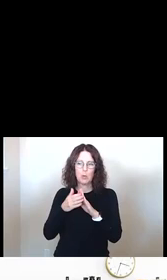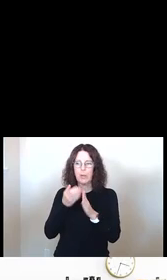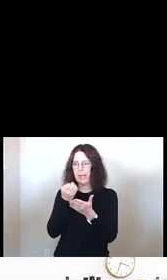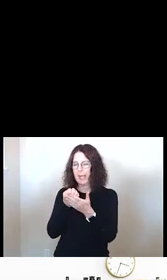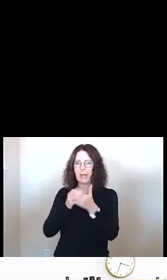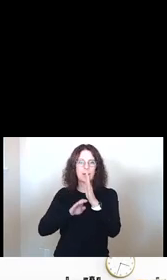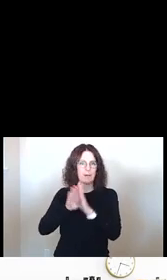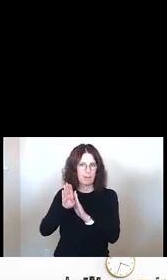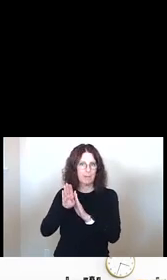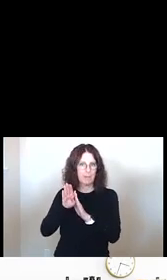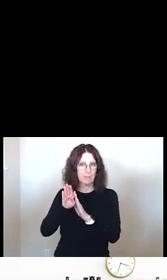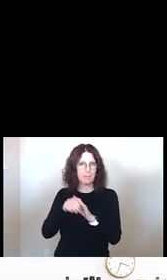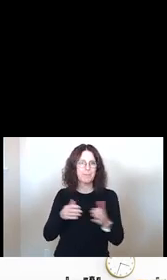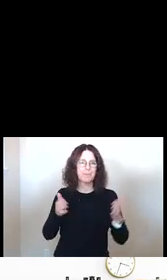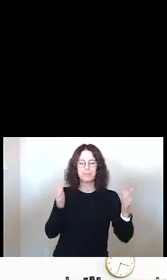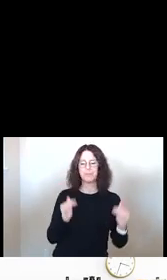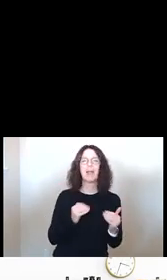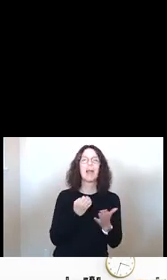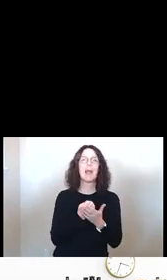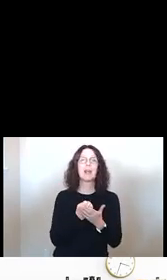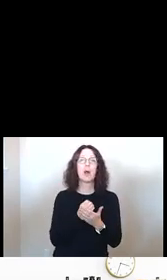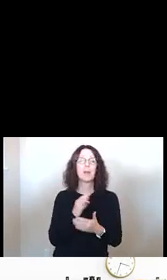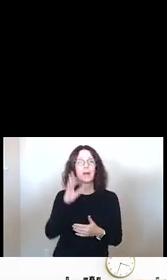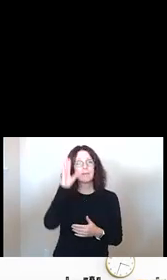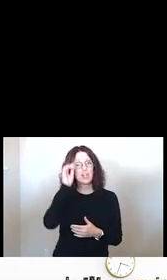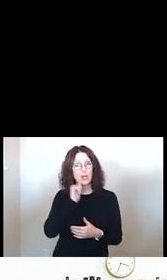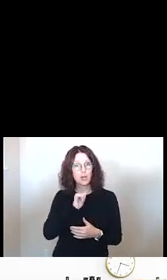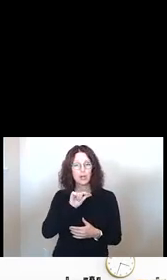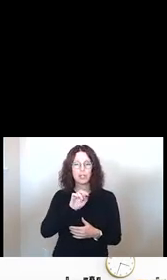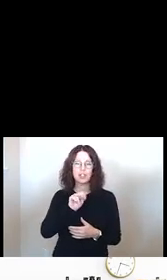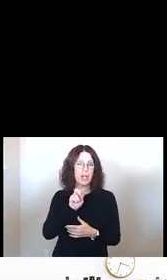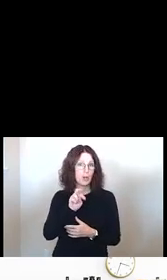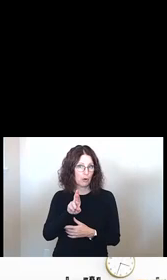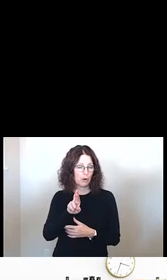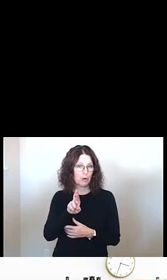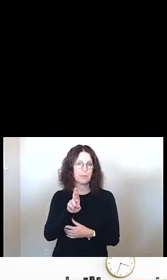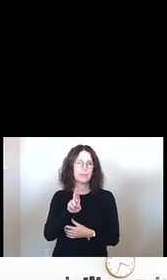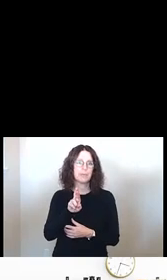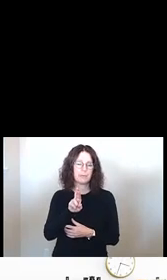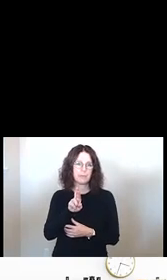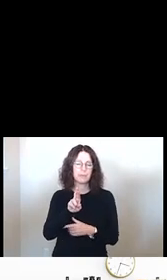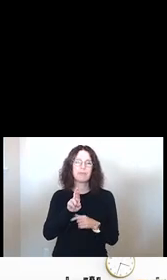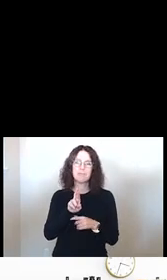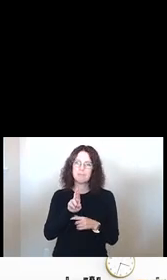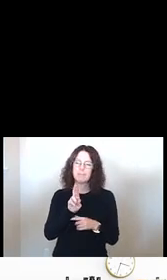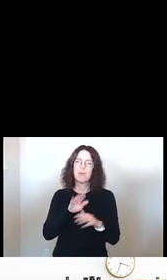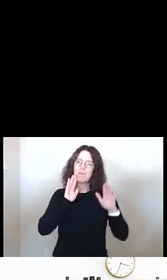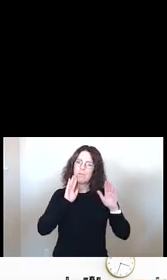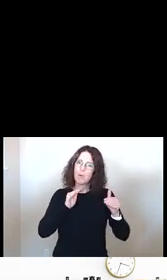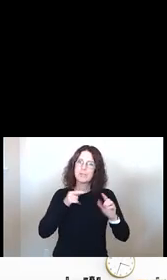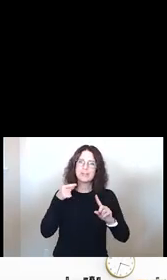offer economics of gender, which looks at the specific challenges